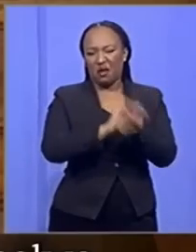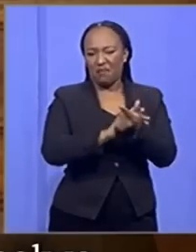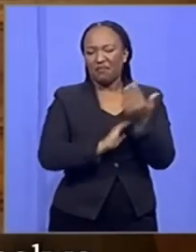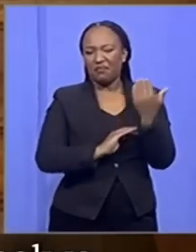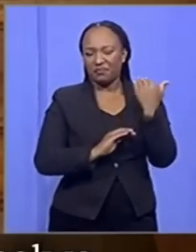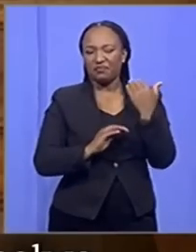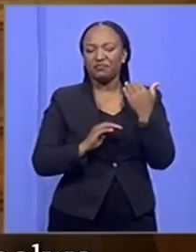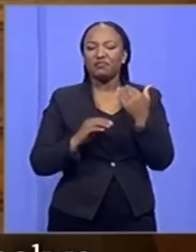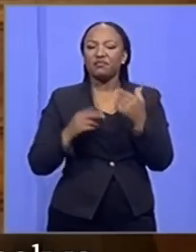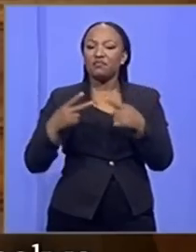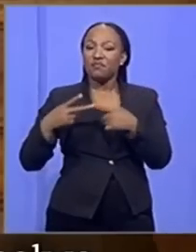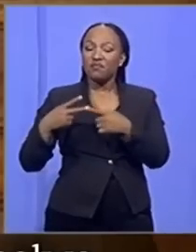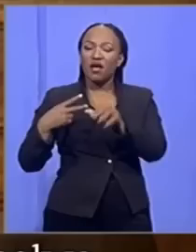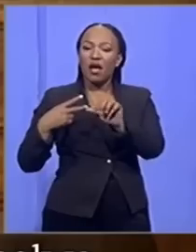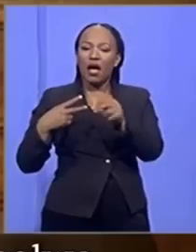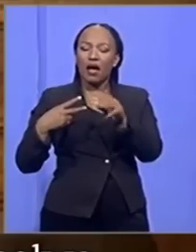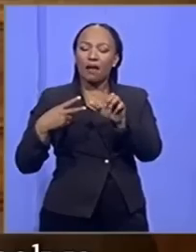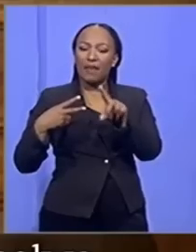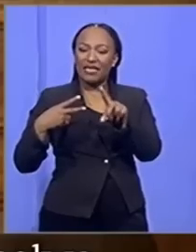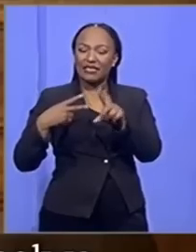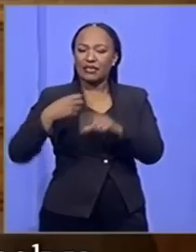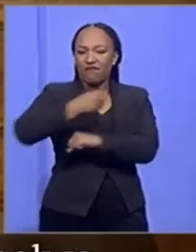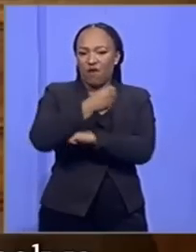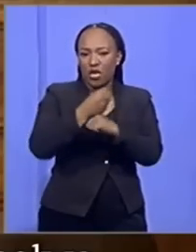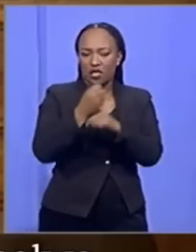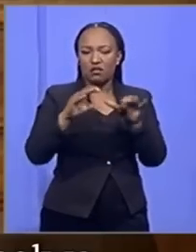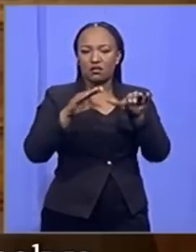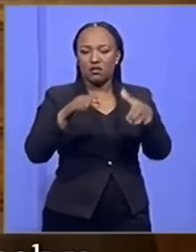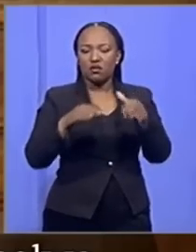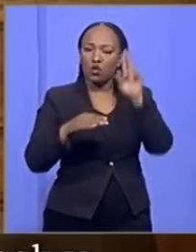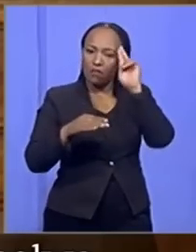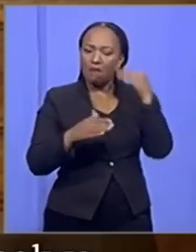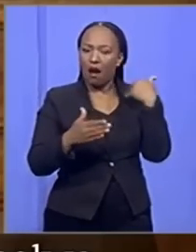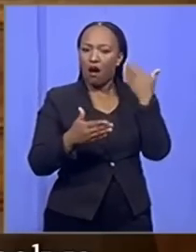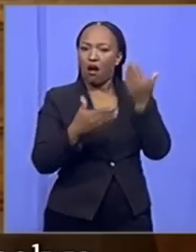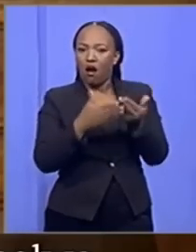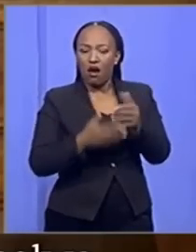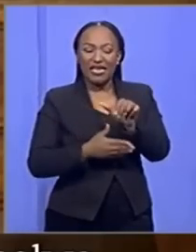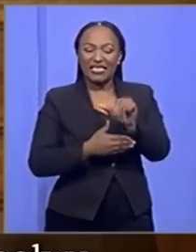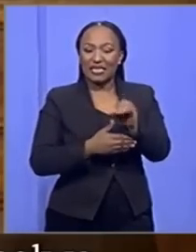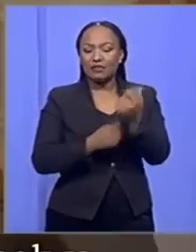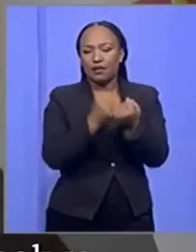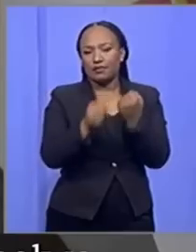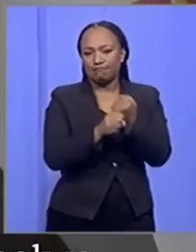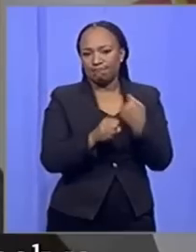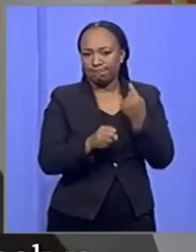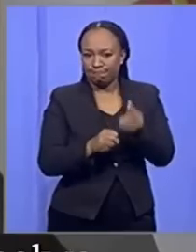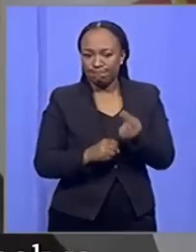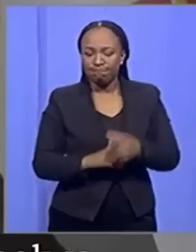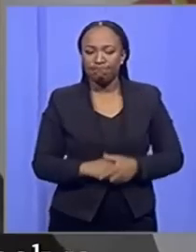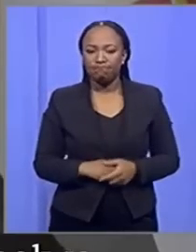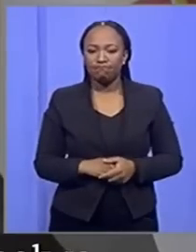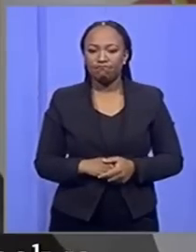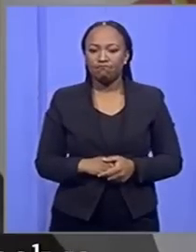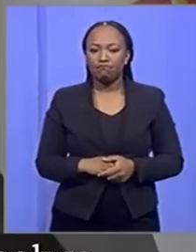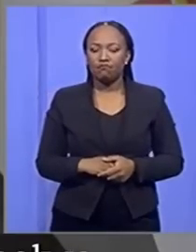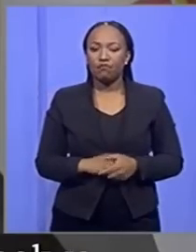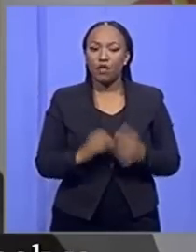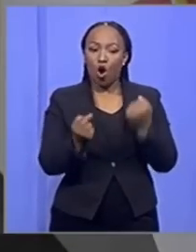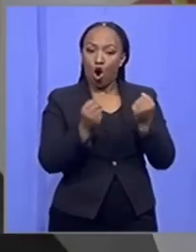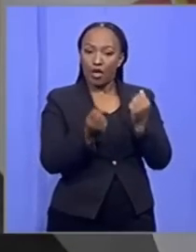Ahmed Kathrada se ntse le tirelo ya go gopola dingwaga di le 60 tsa tiragalo eo. The trial